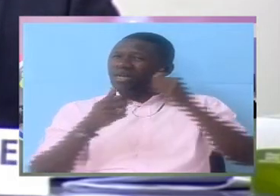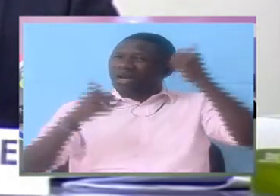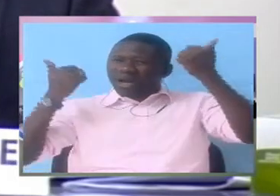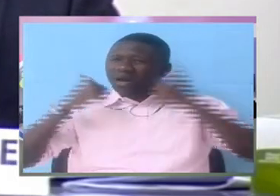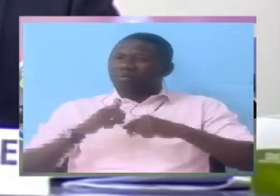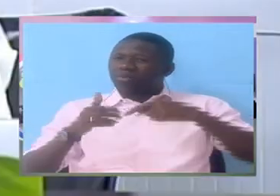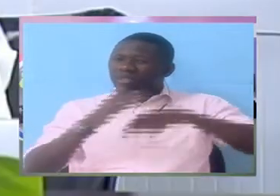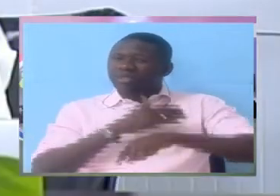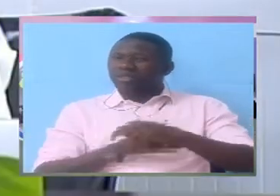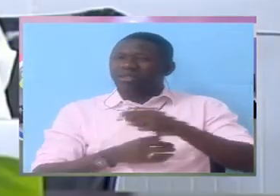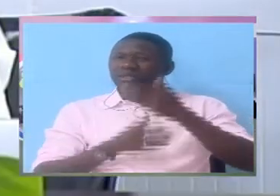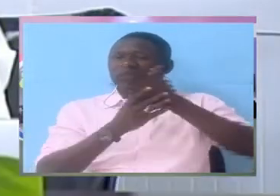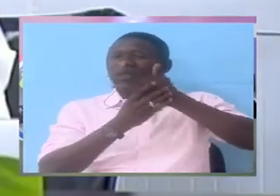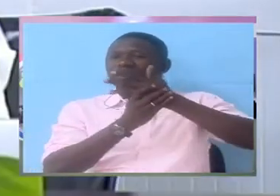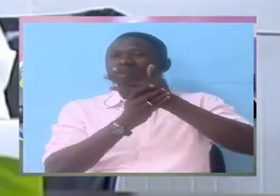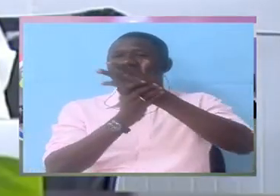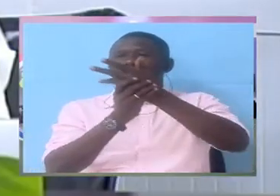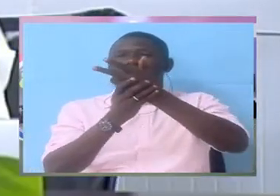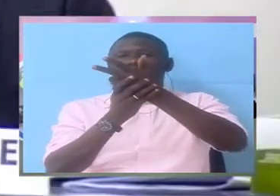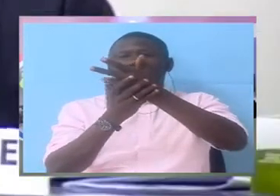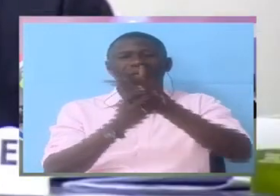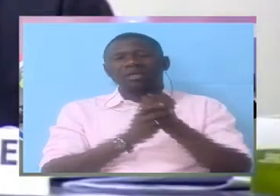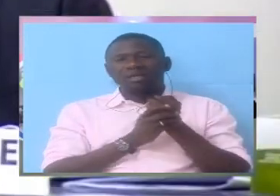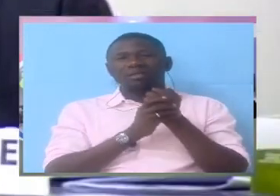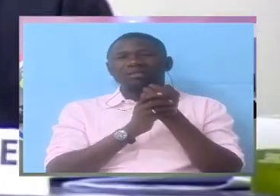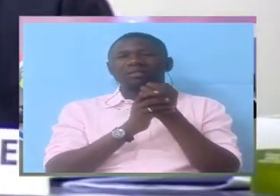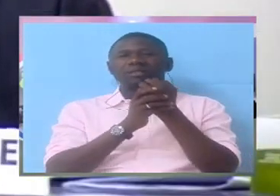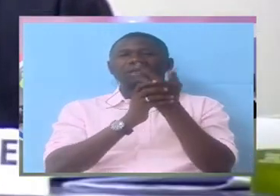1988. Not only that, even